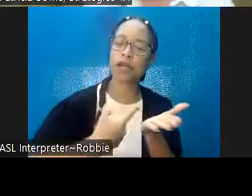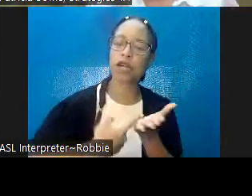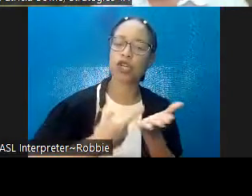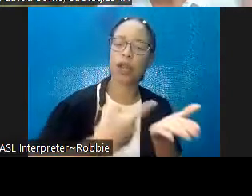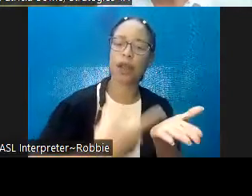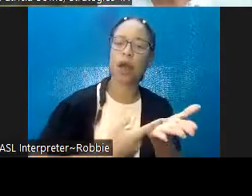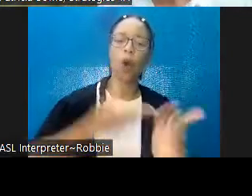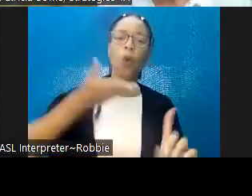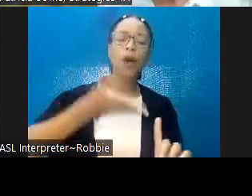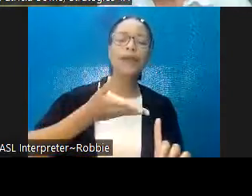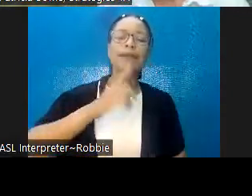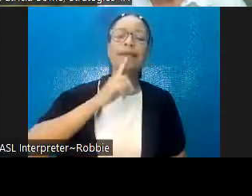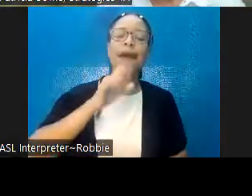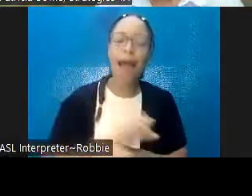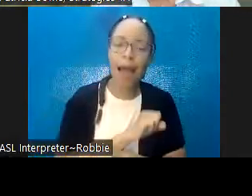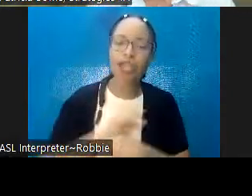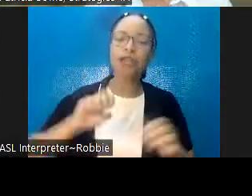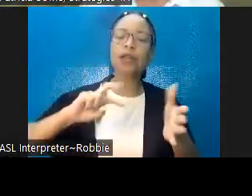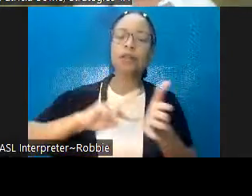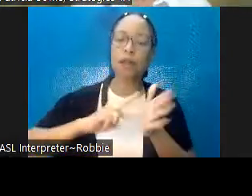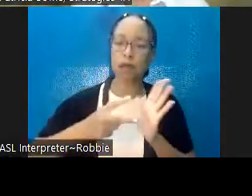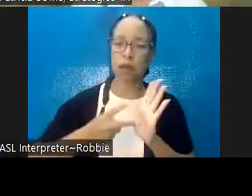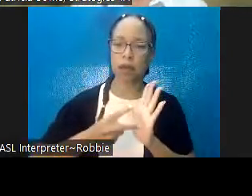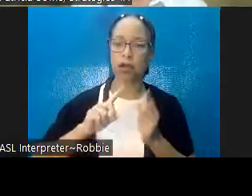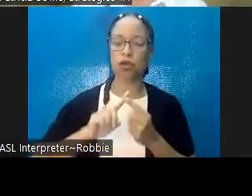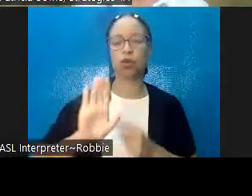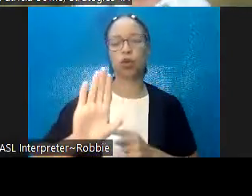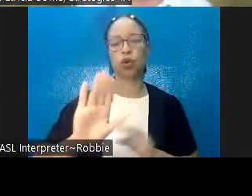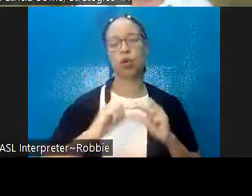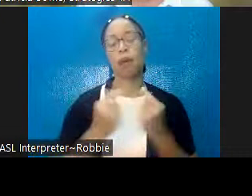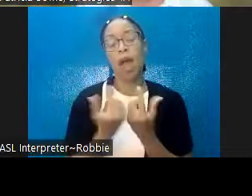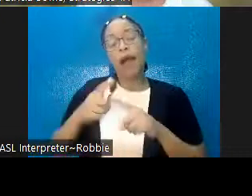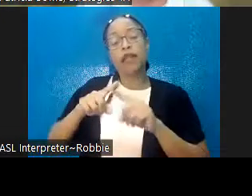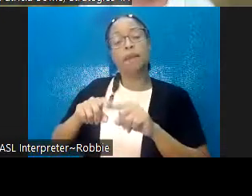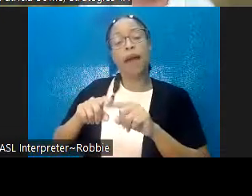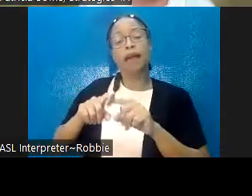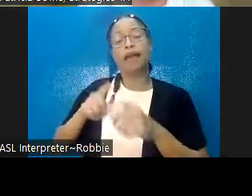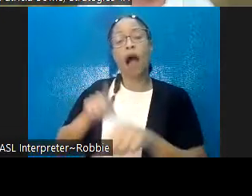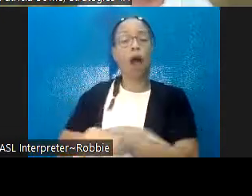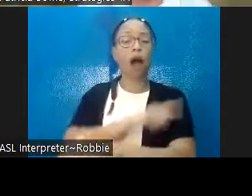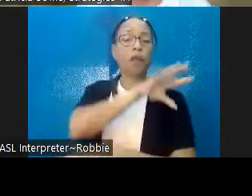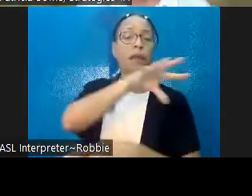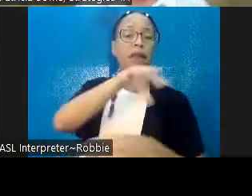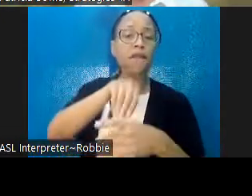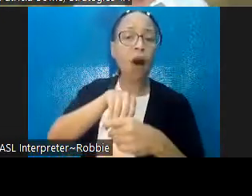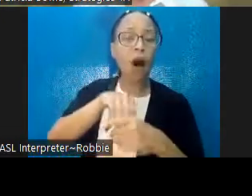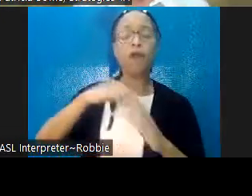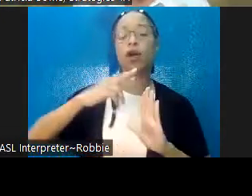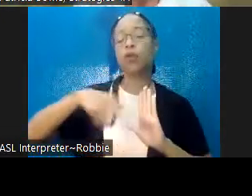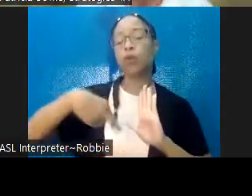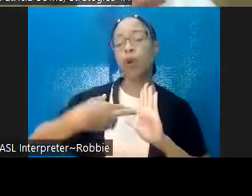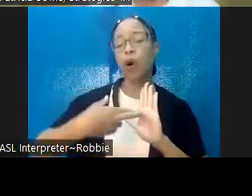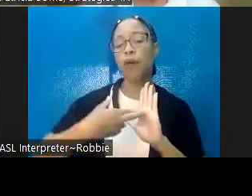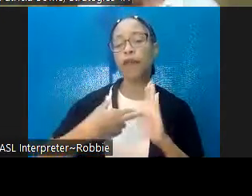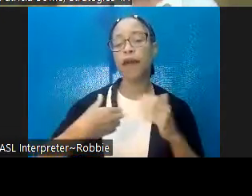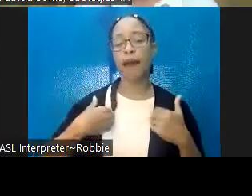this actually mean to your group? And that can depend how long someone's been involved, the role that they have. So the